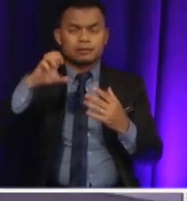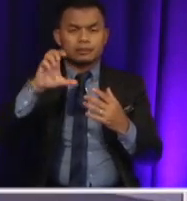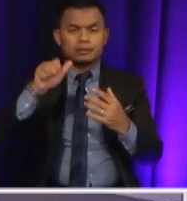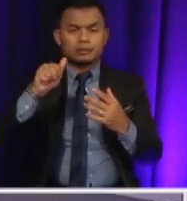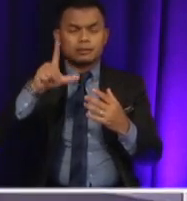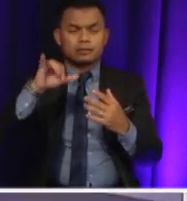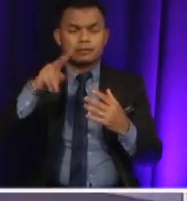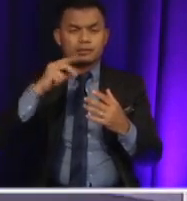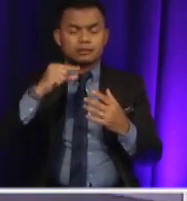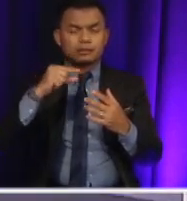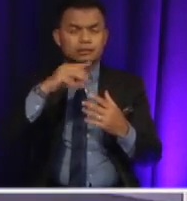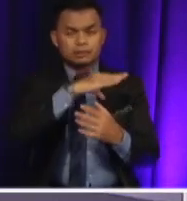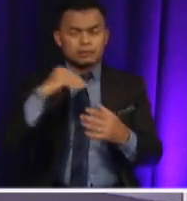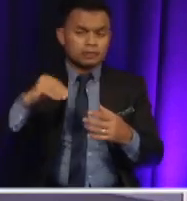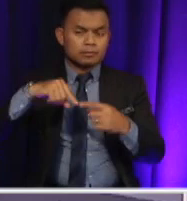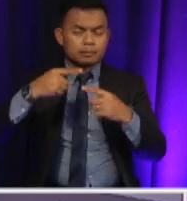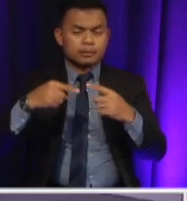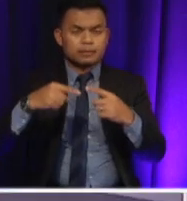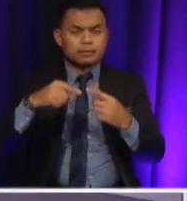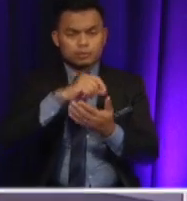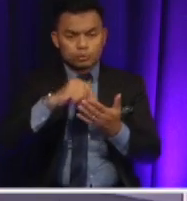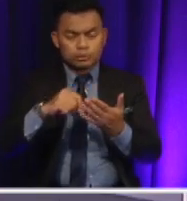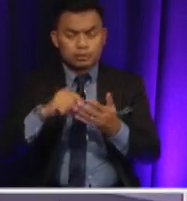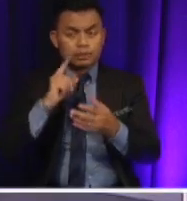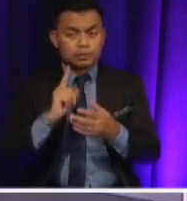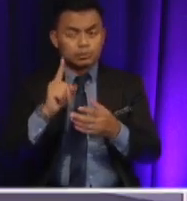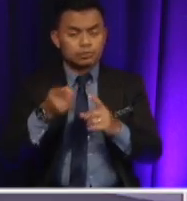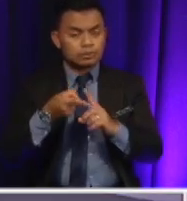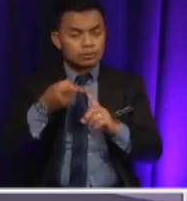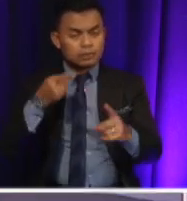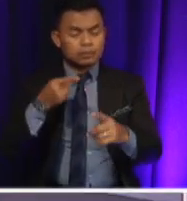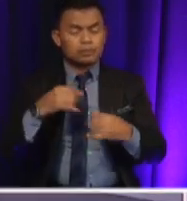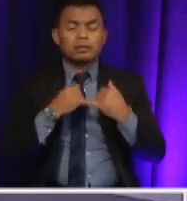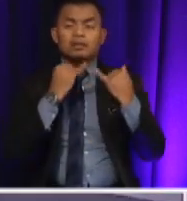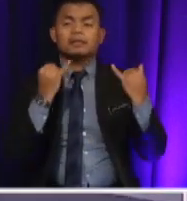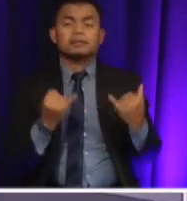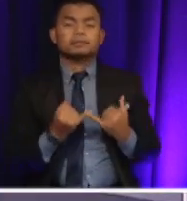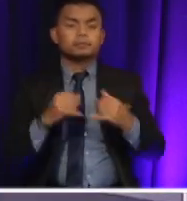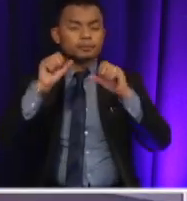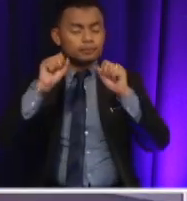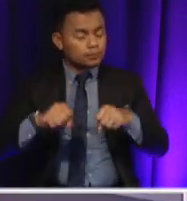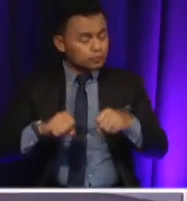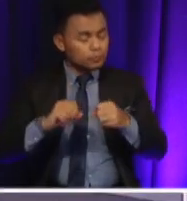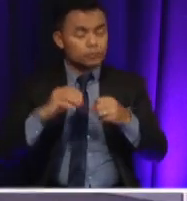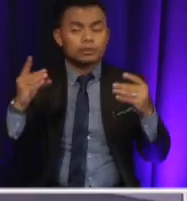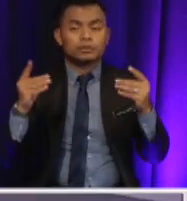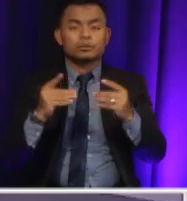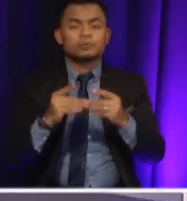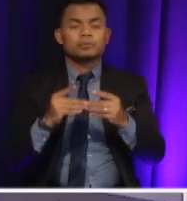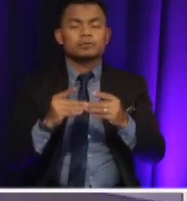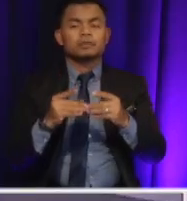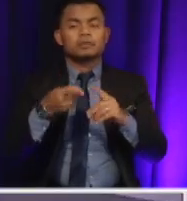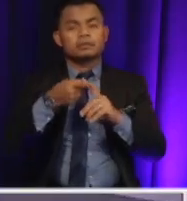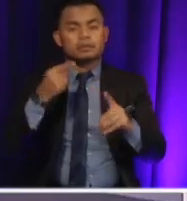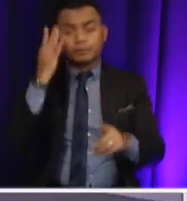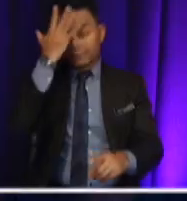the heart, it will be manifested, it will be seen in the outwards. Okay, from Okay. your face,